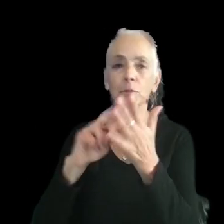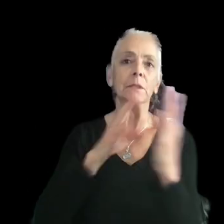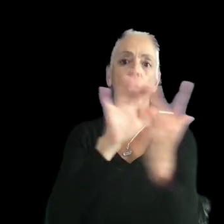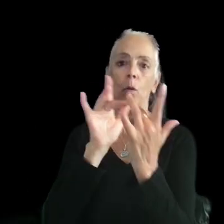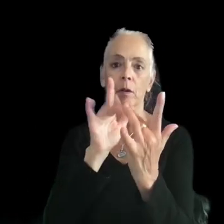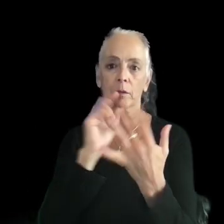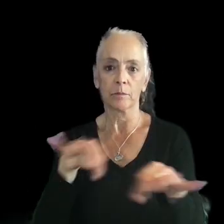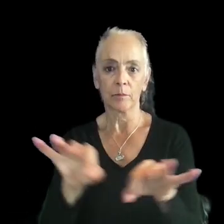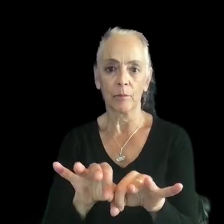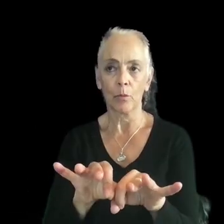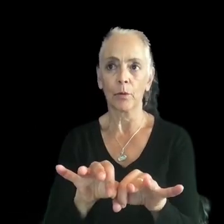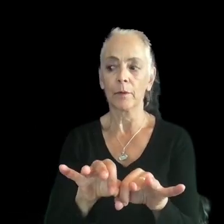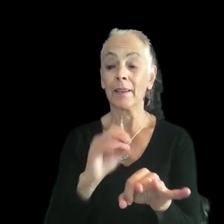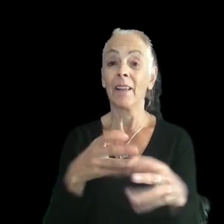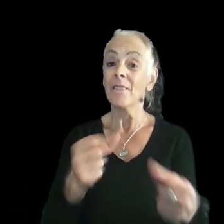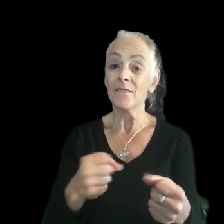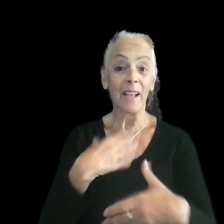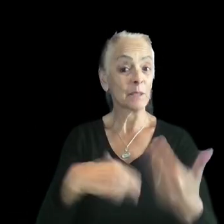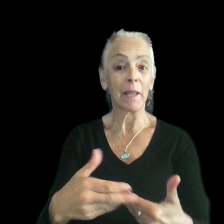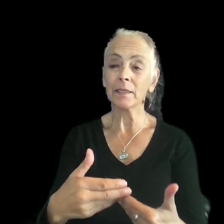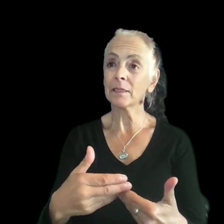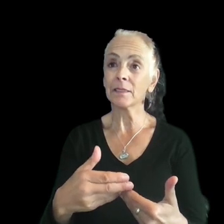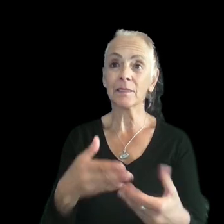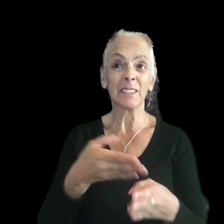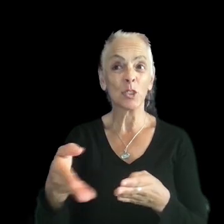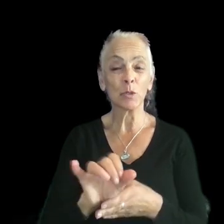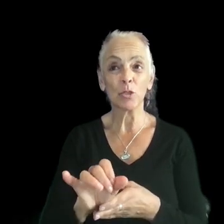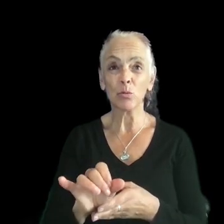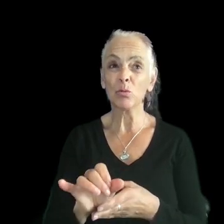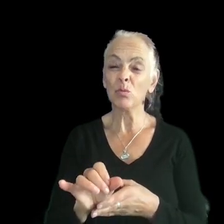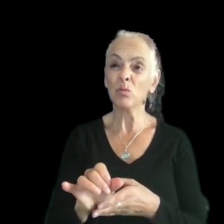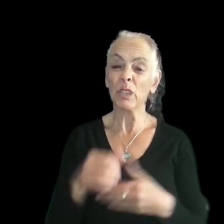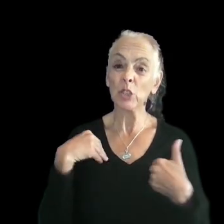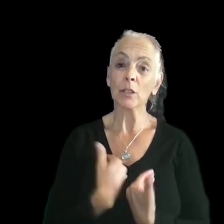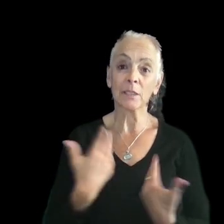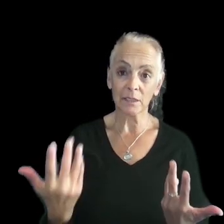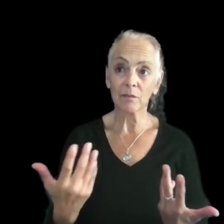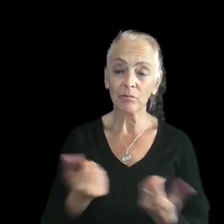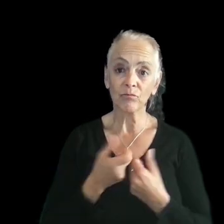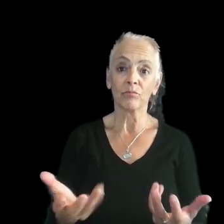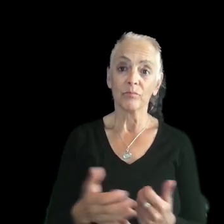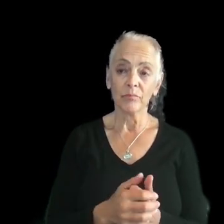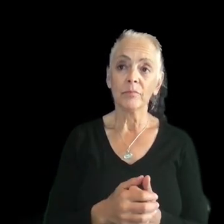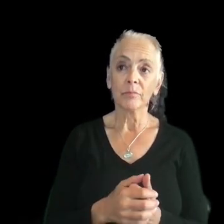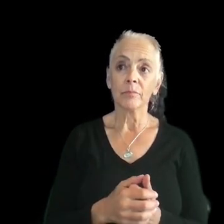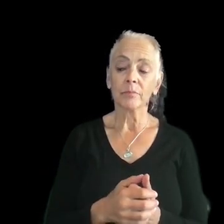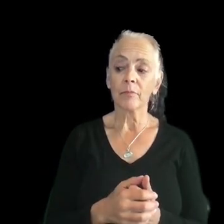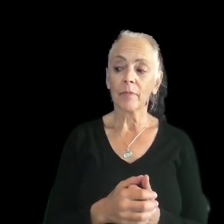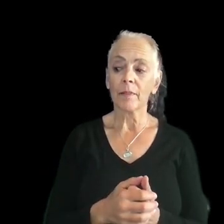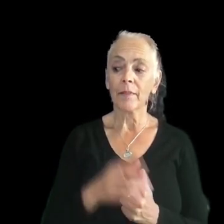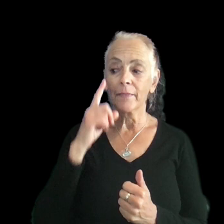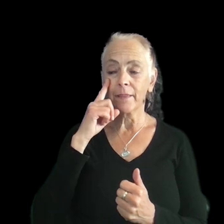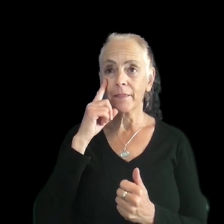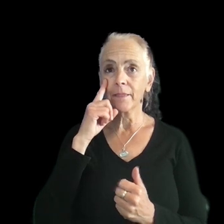um and it's a fight fast-paced industry it can be exhausting so that that's that would be i would say the the main